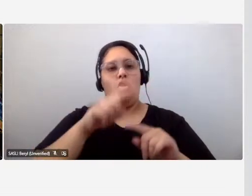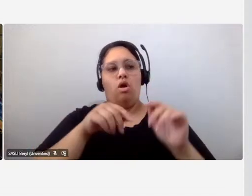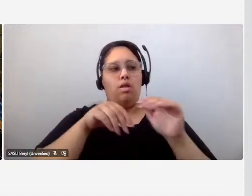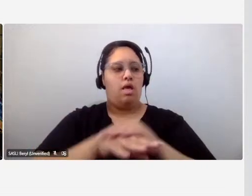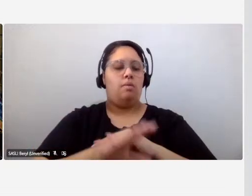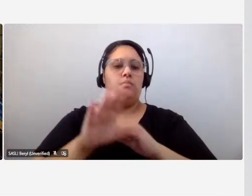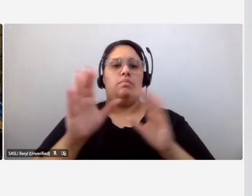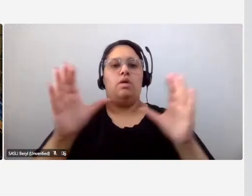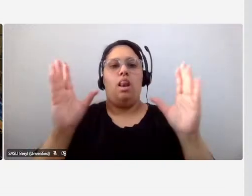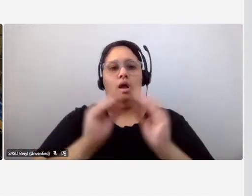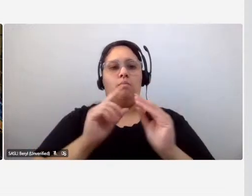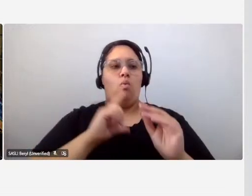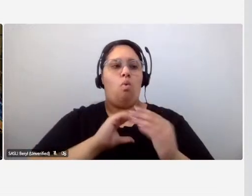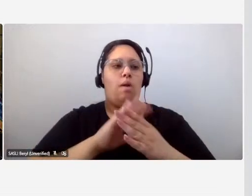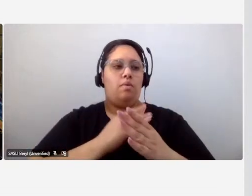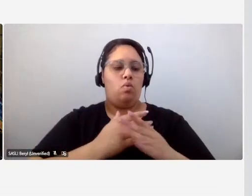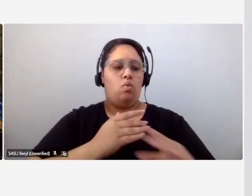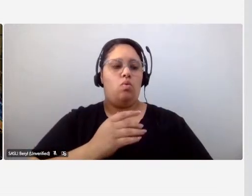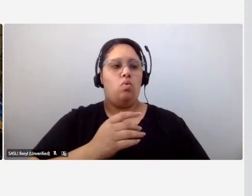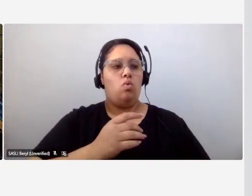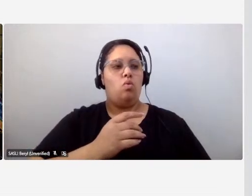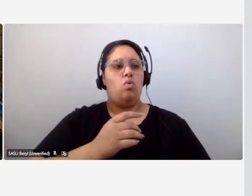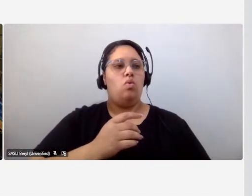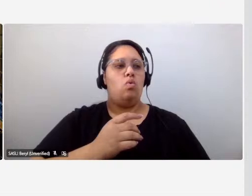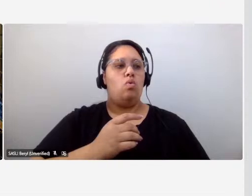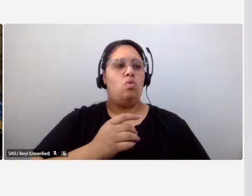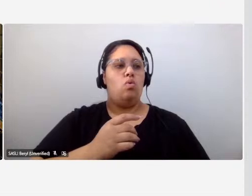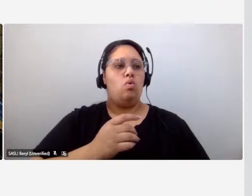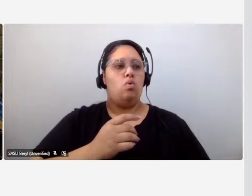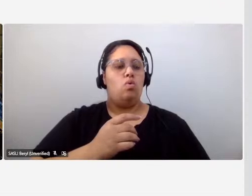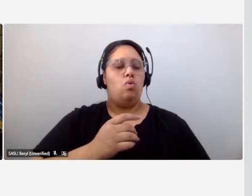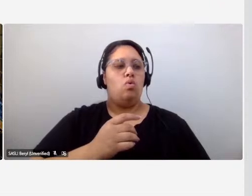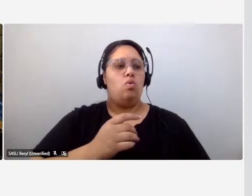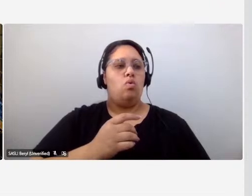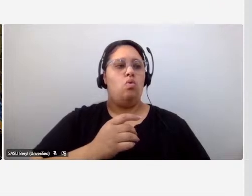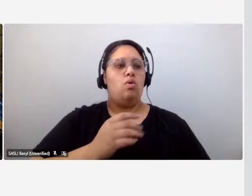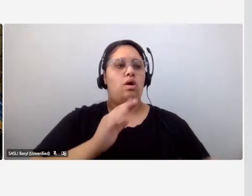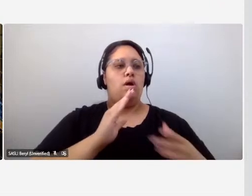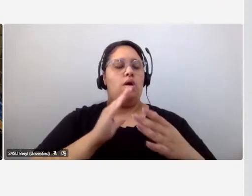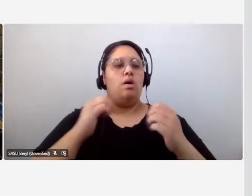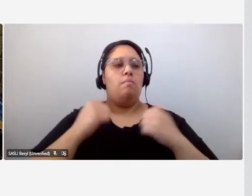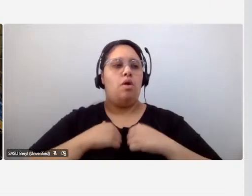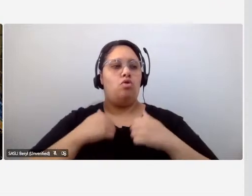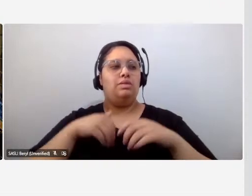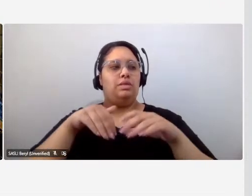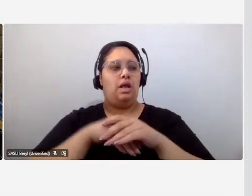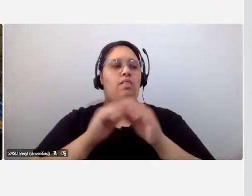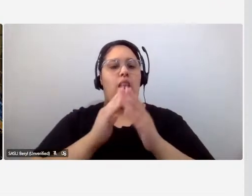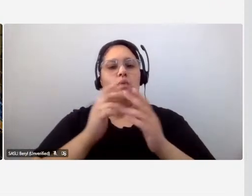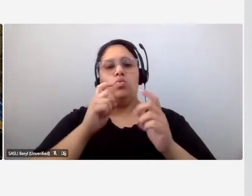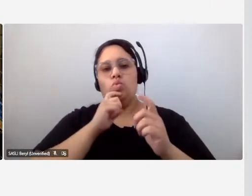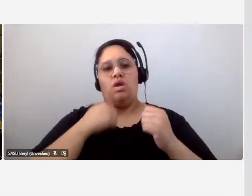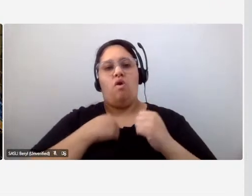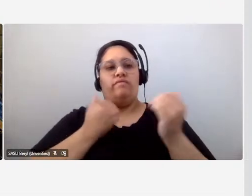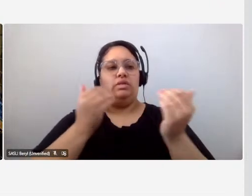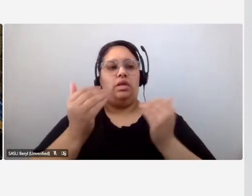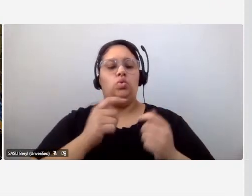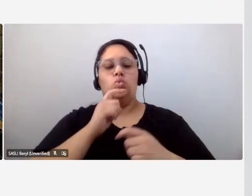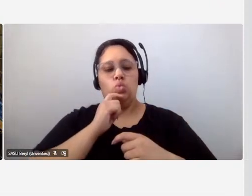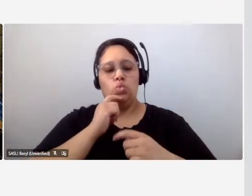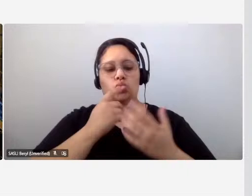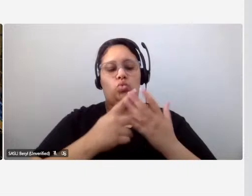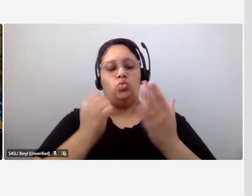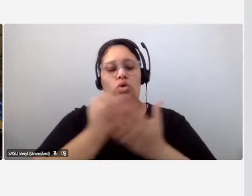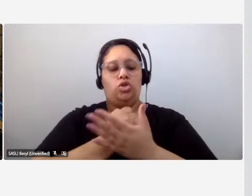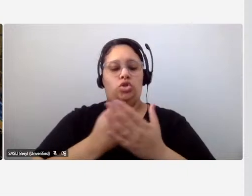because of the lines of parents standing in the library wanting to register, using our facilities to register these